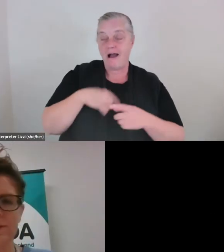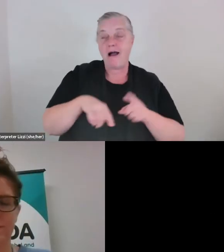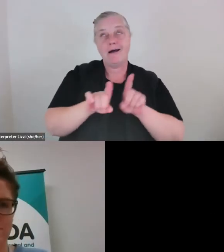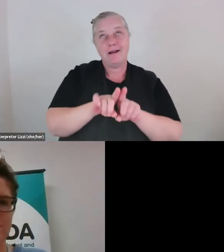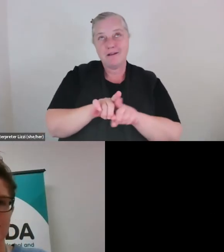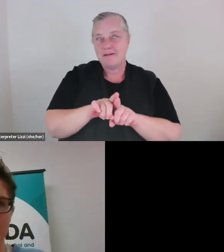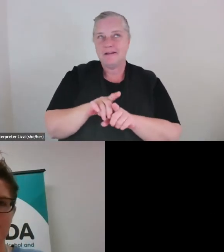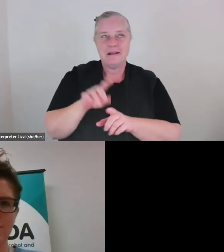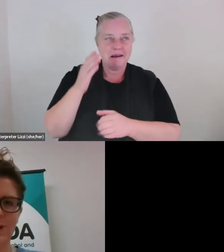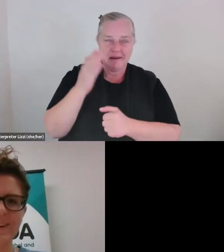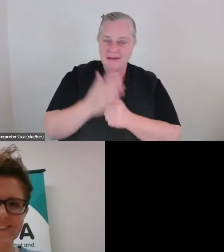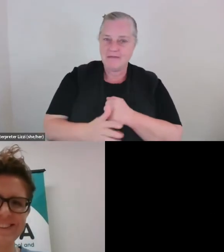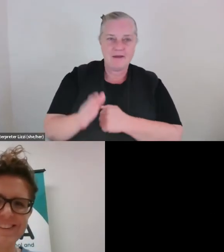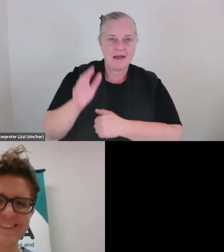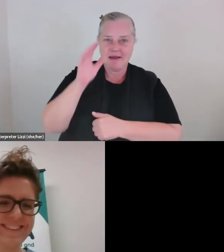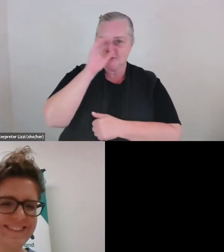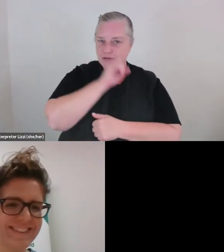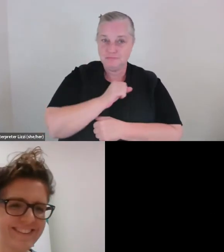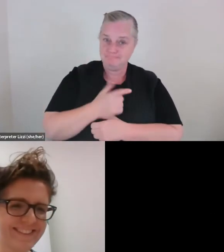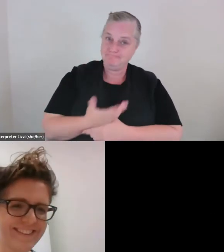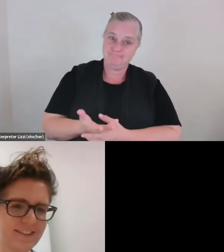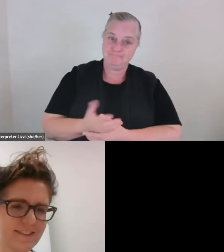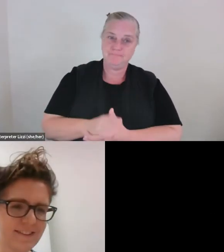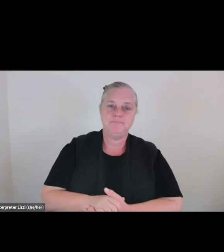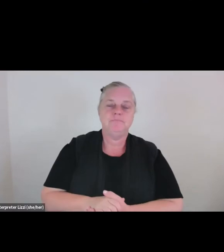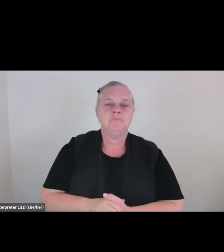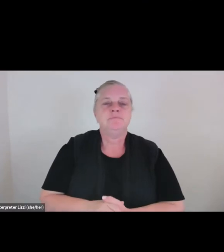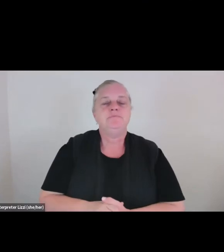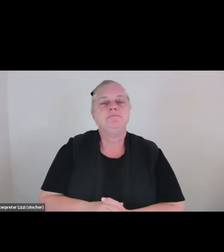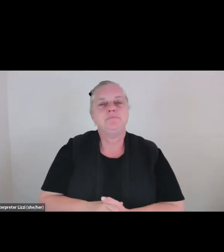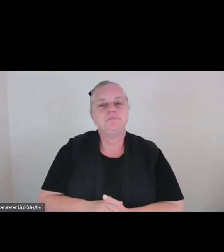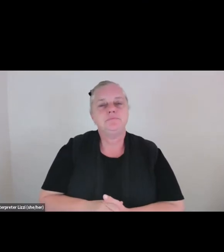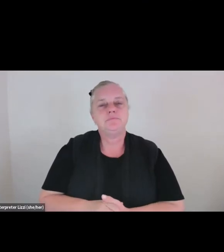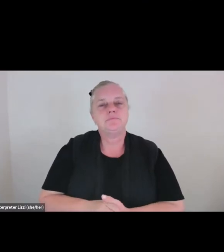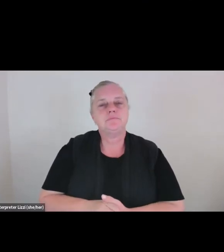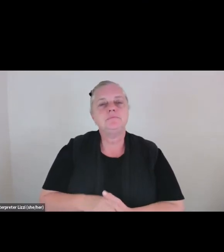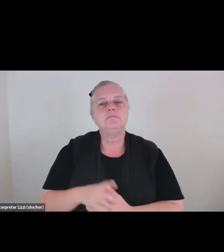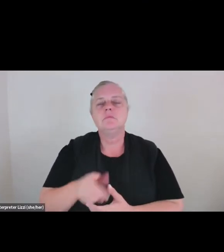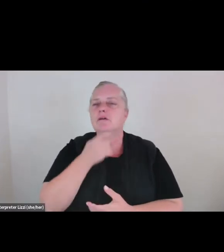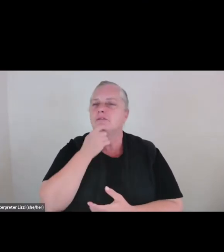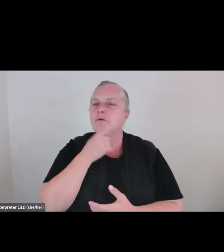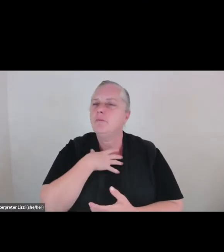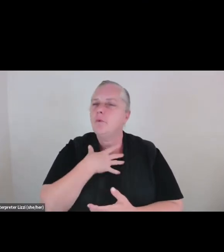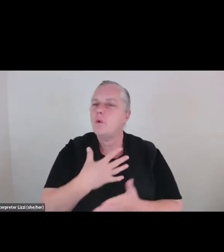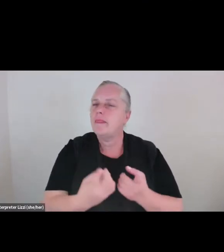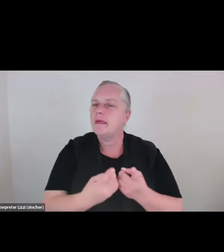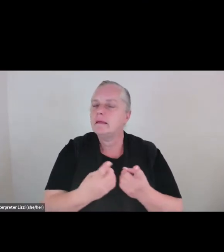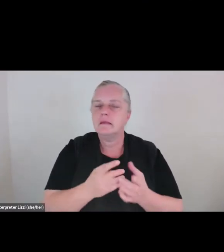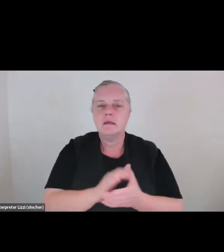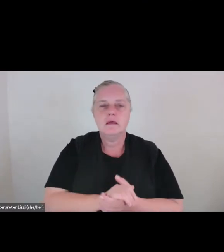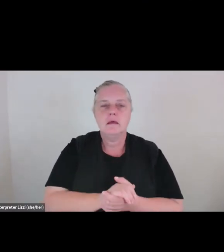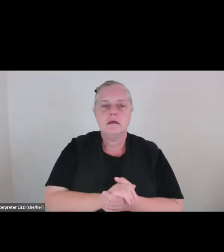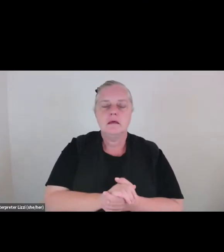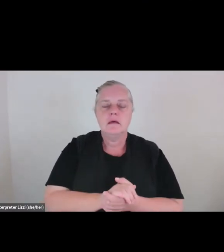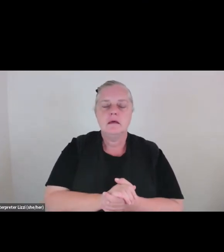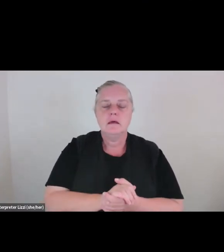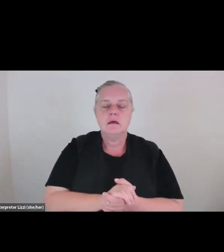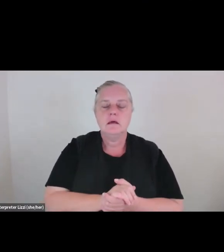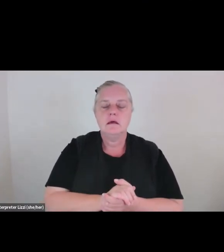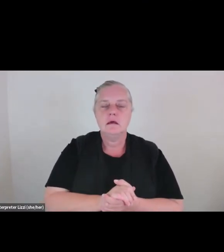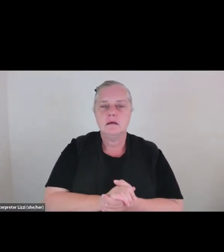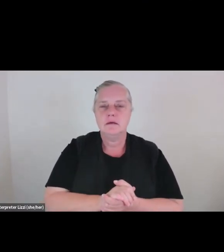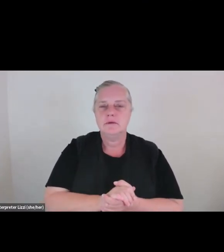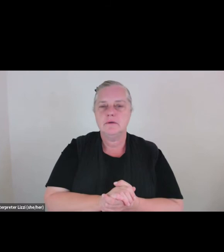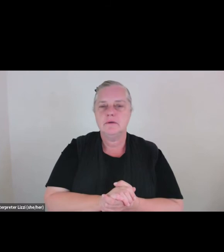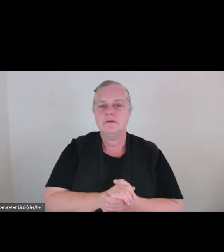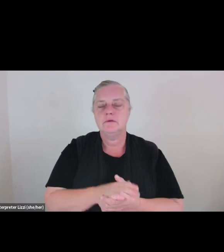Yeah, I also absolutely. think in terms of like, there's some other stuff like that I didn't mention, is I know like in terms of you know, I